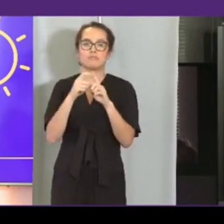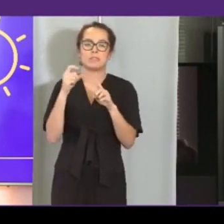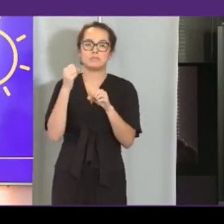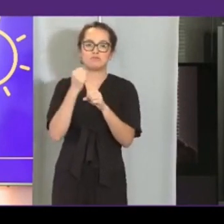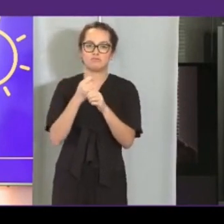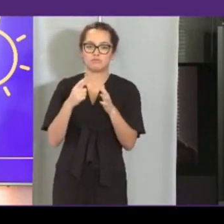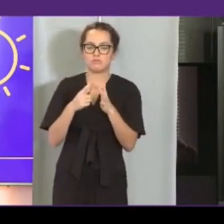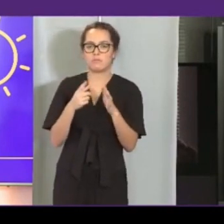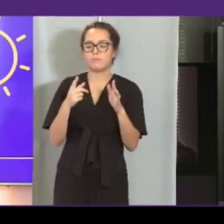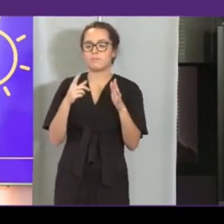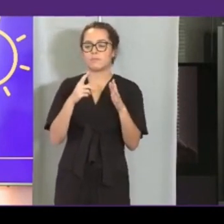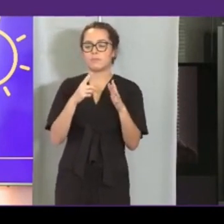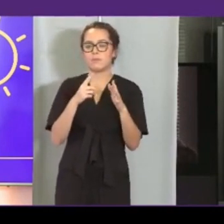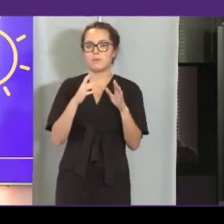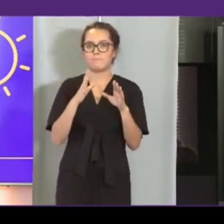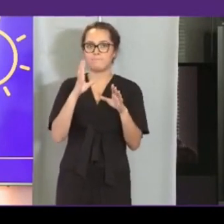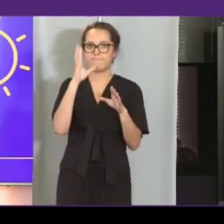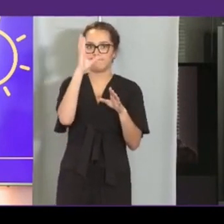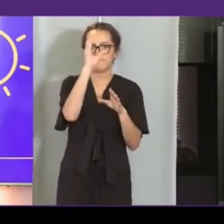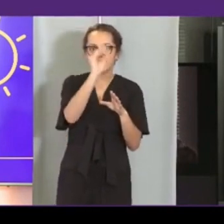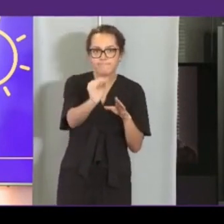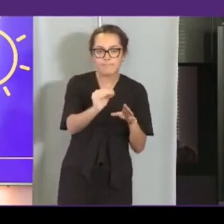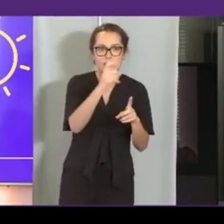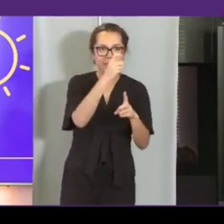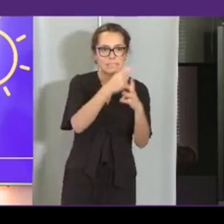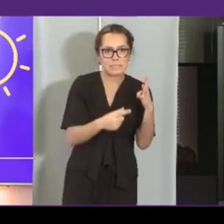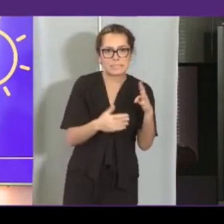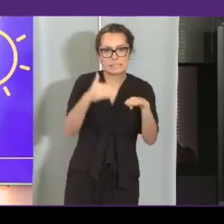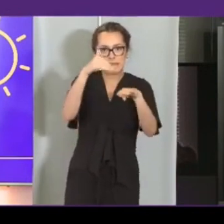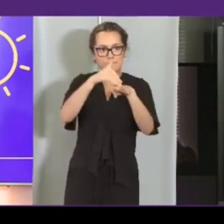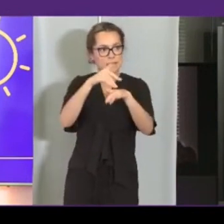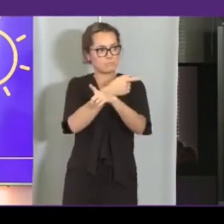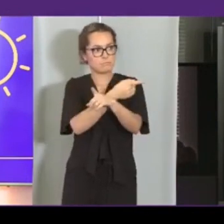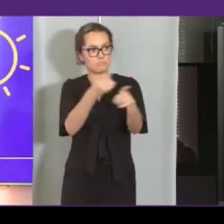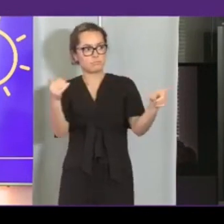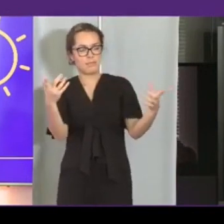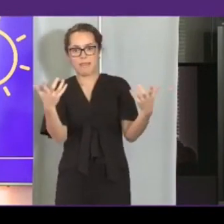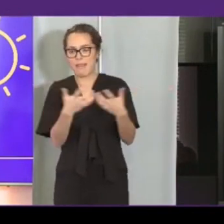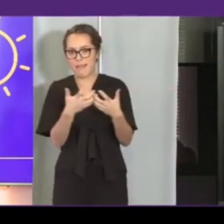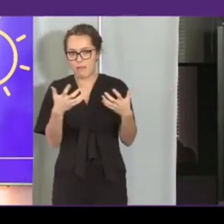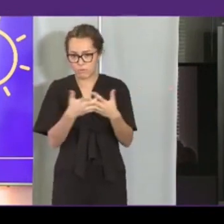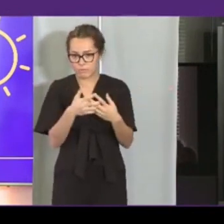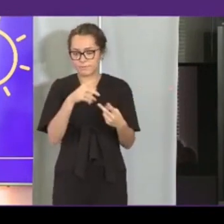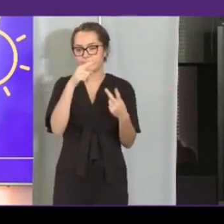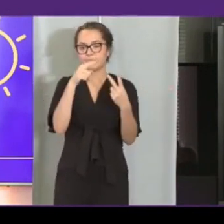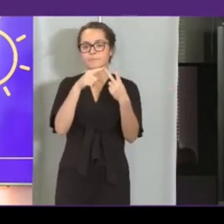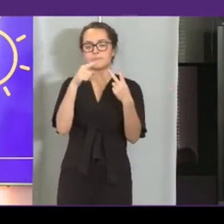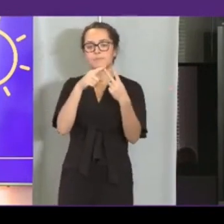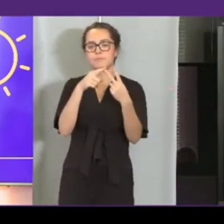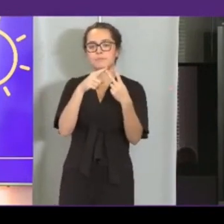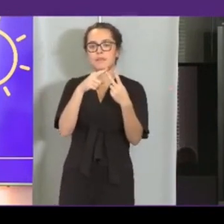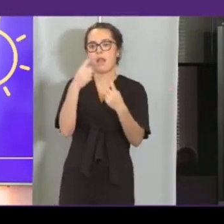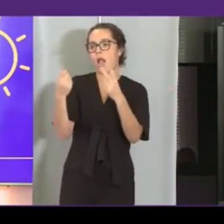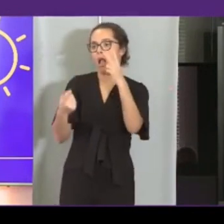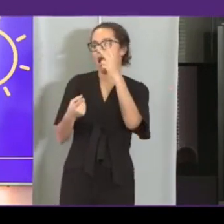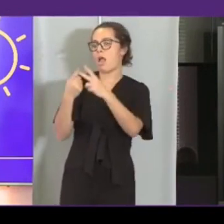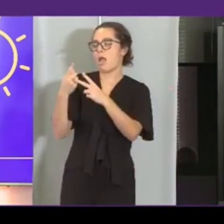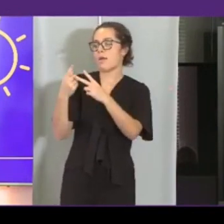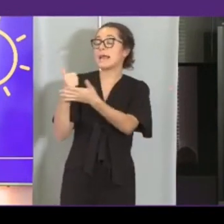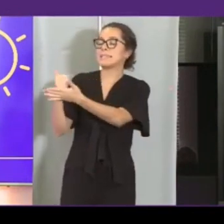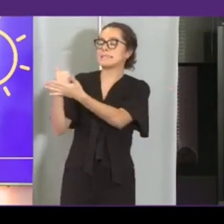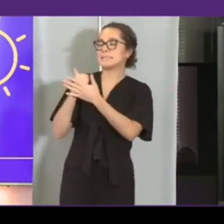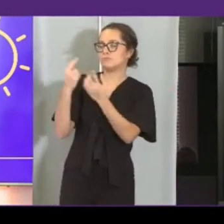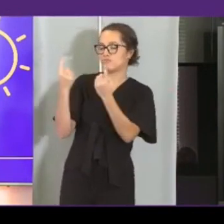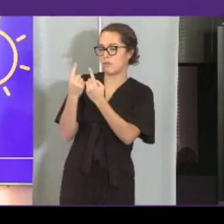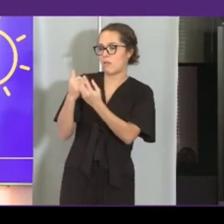about disability and types of impairments, how it affects us all in some way or some form. The second is about assistive products and assistive